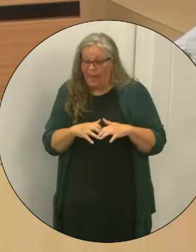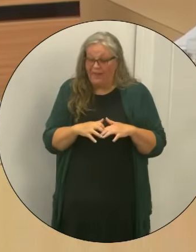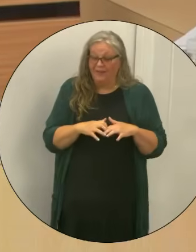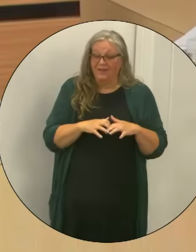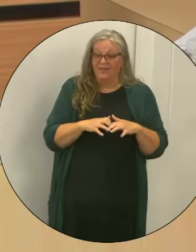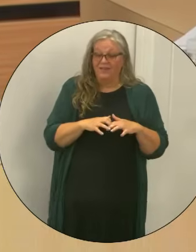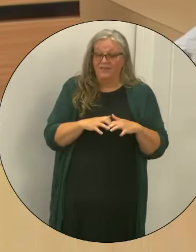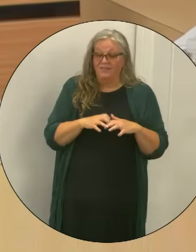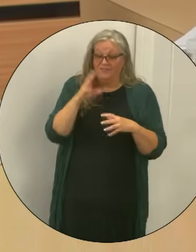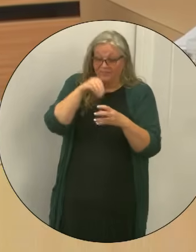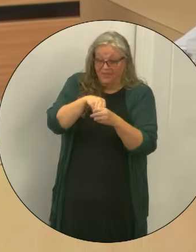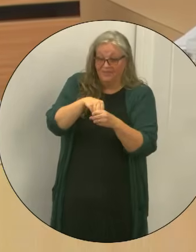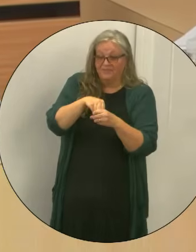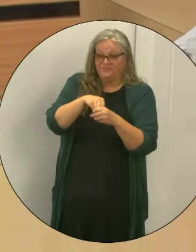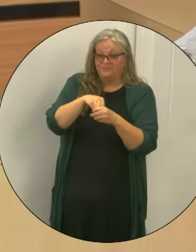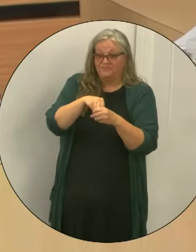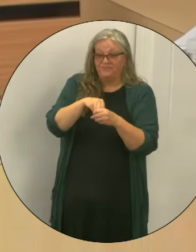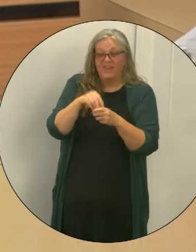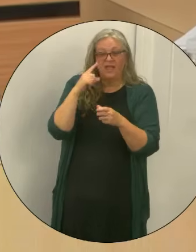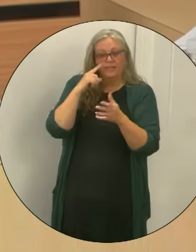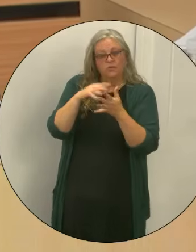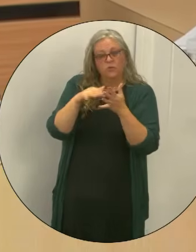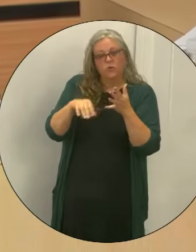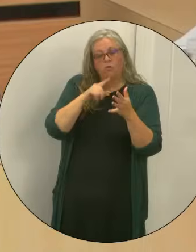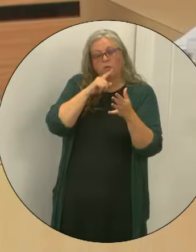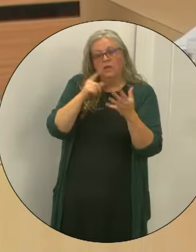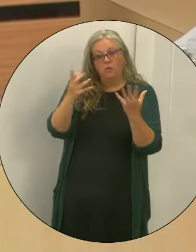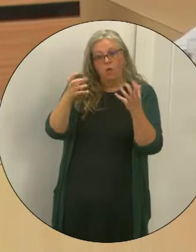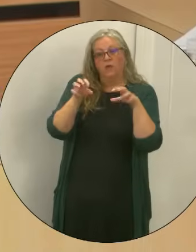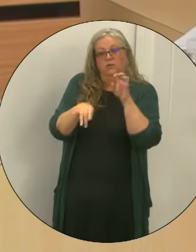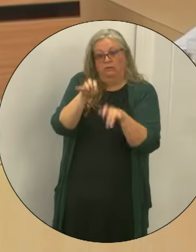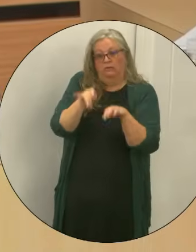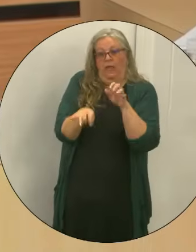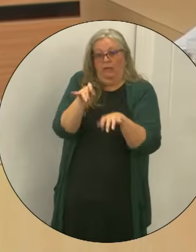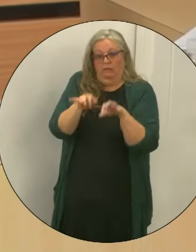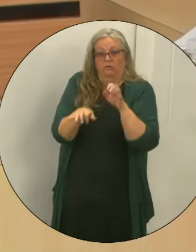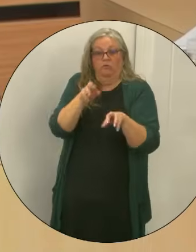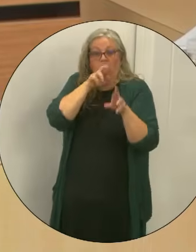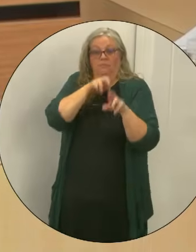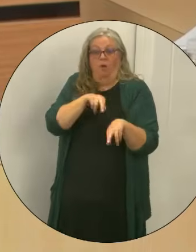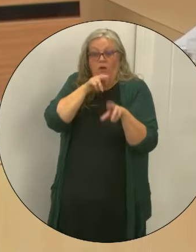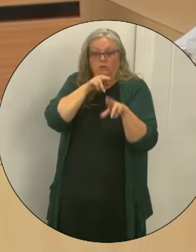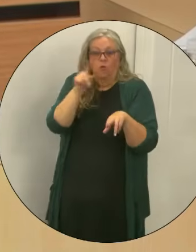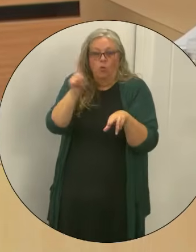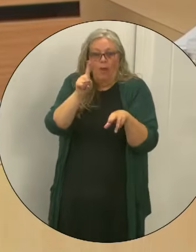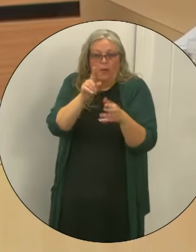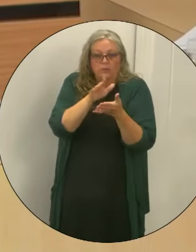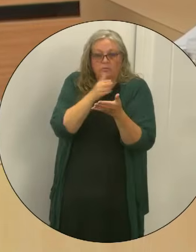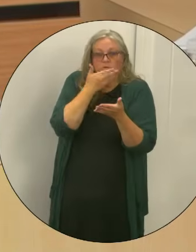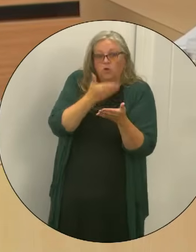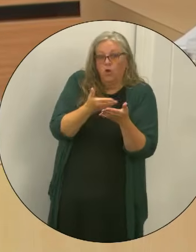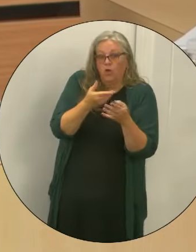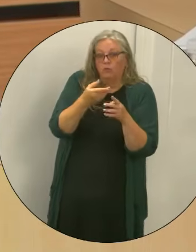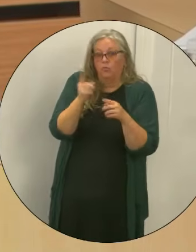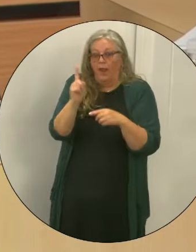I think that the students really do want to tell us where the good is coming out of their feeling safe. So,